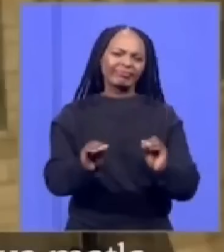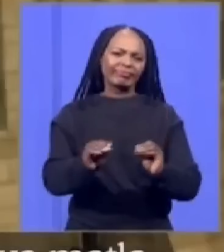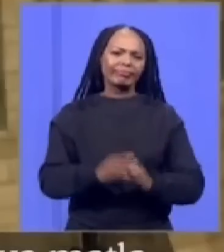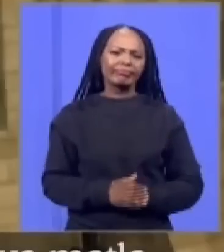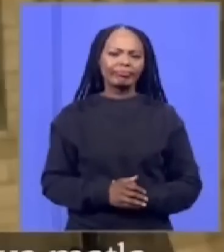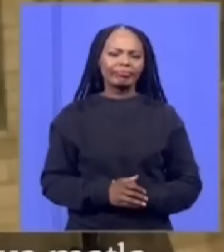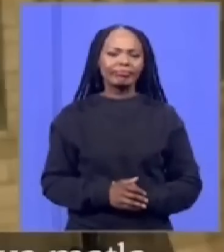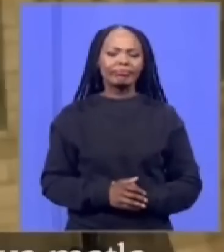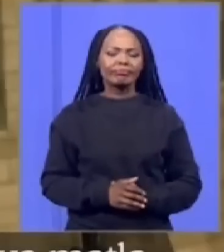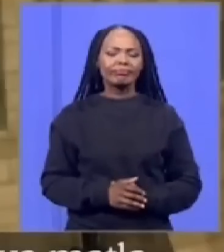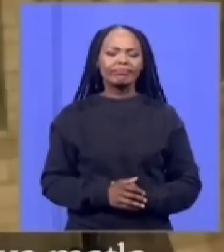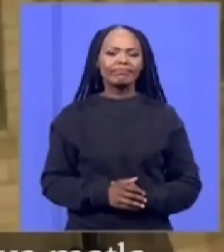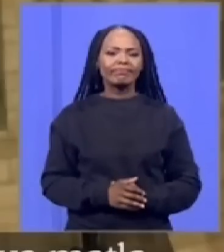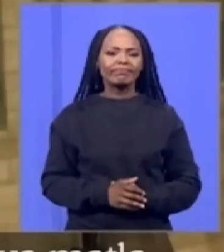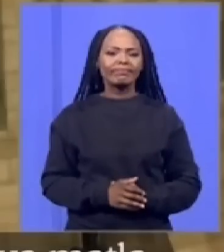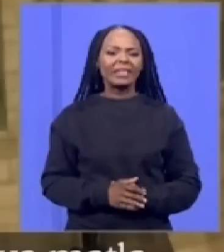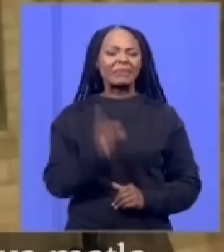fear.